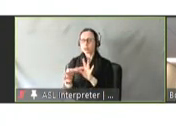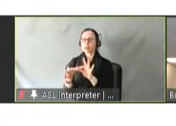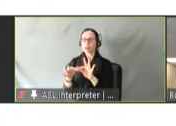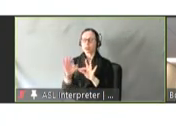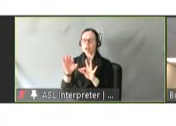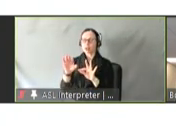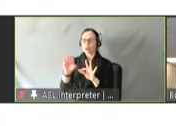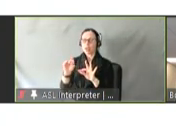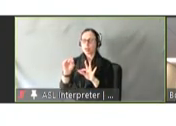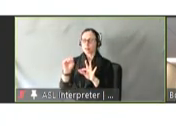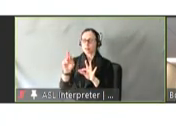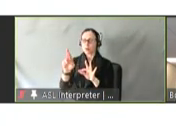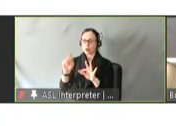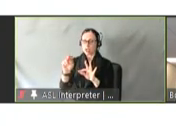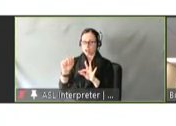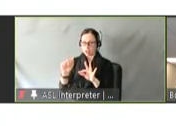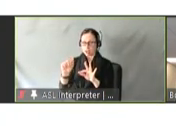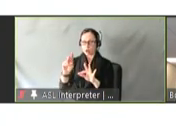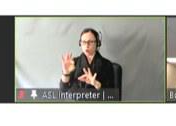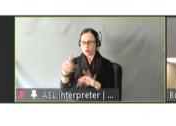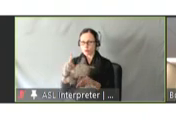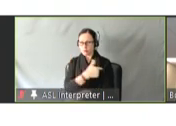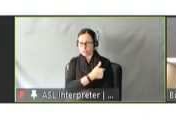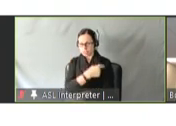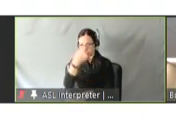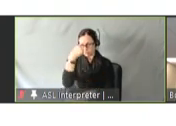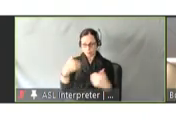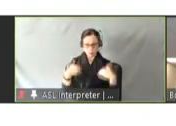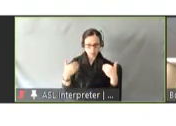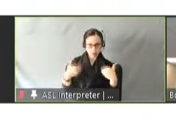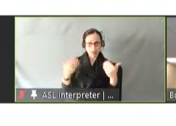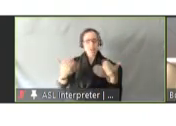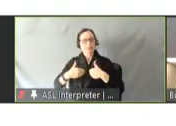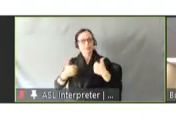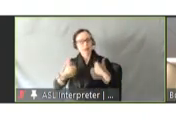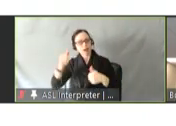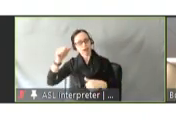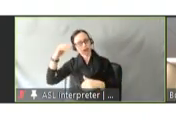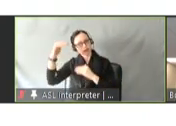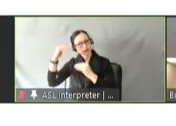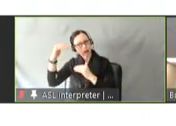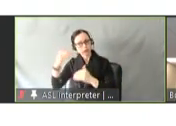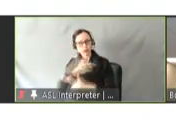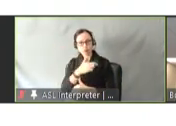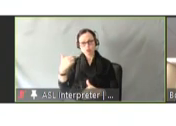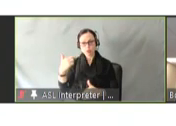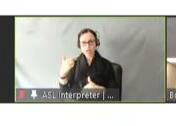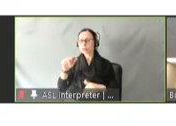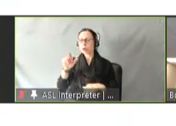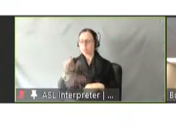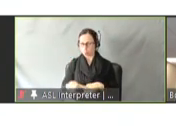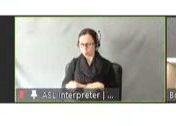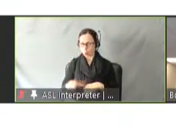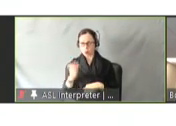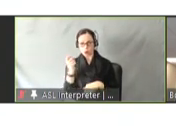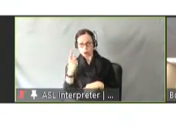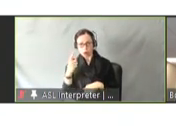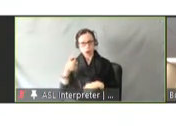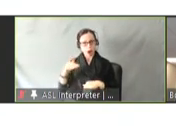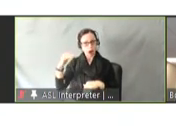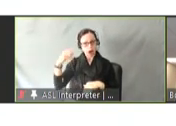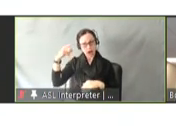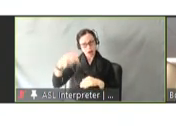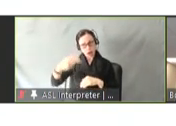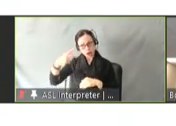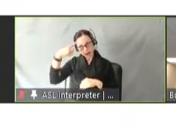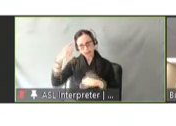COVID-19 vaccination in adolescents and young adults. The risk is low overall, but is highest in adolescent and young